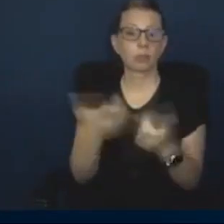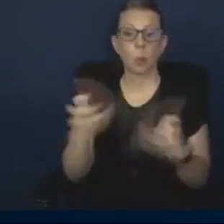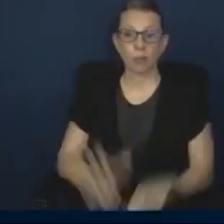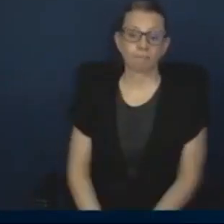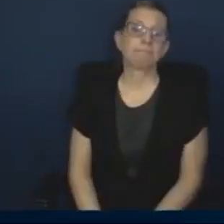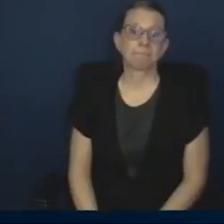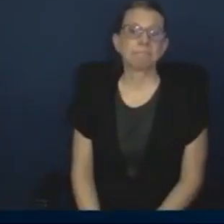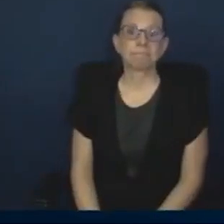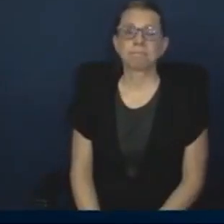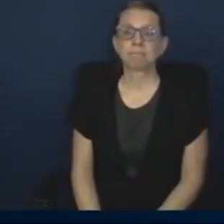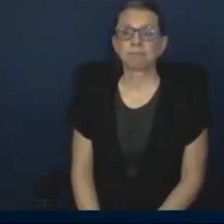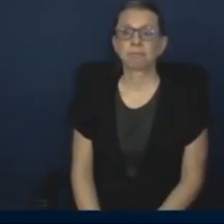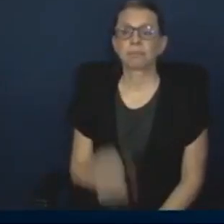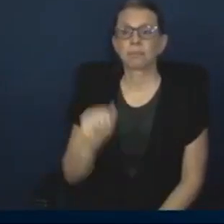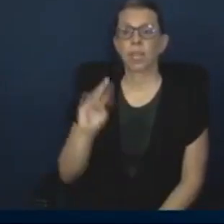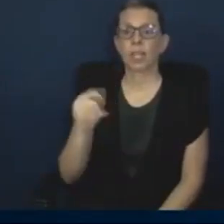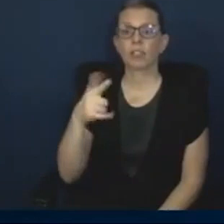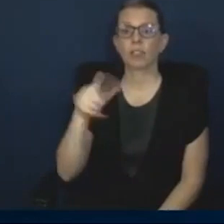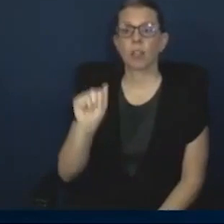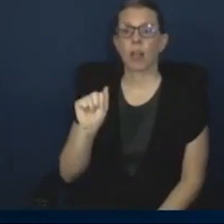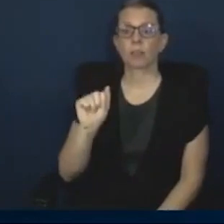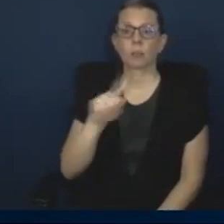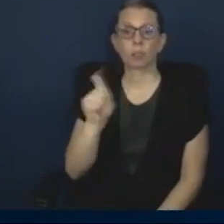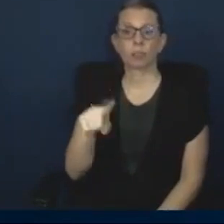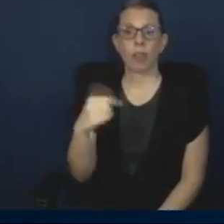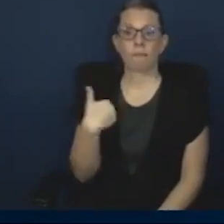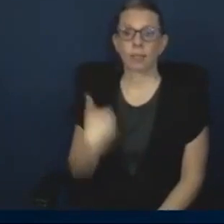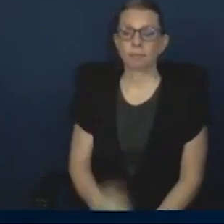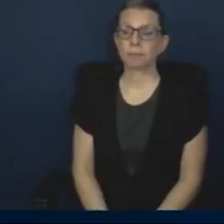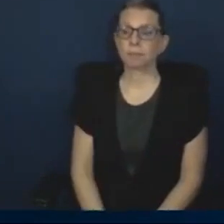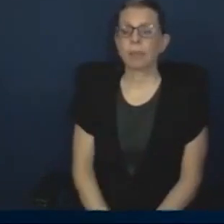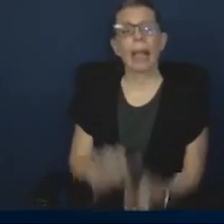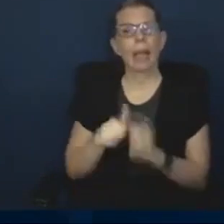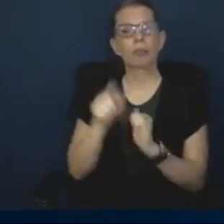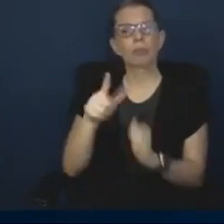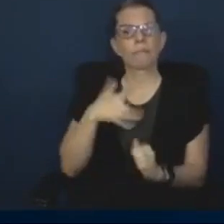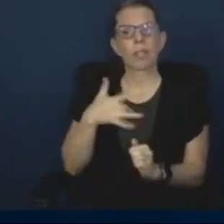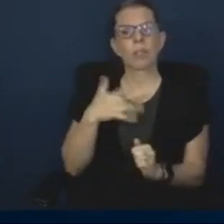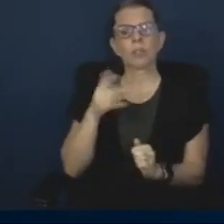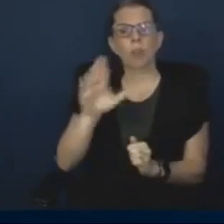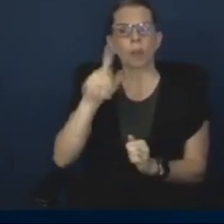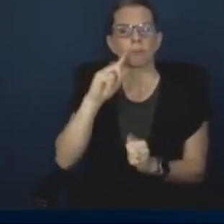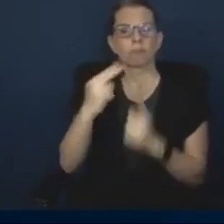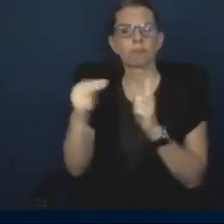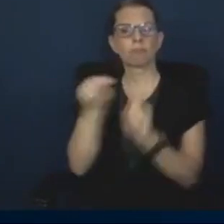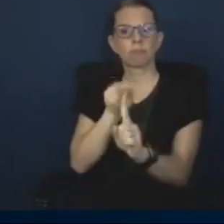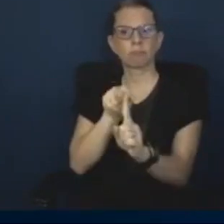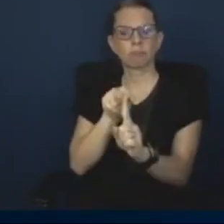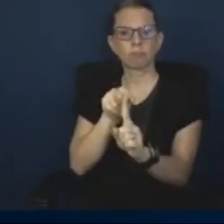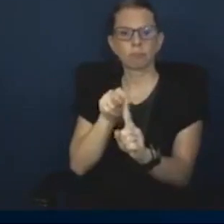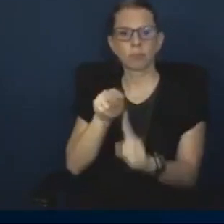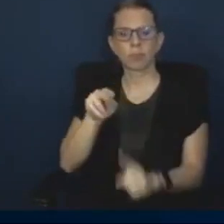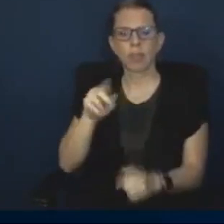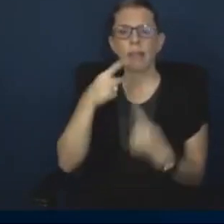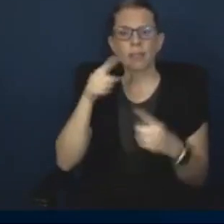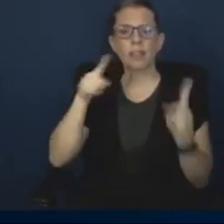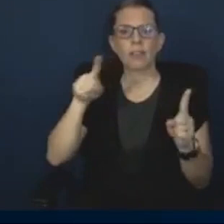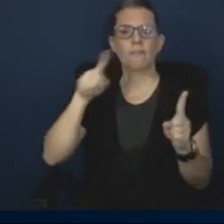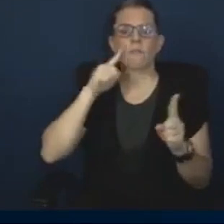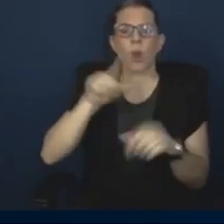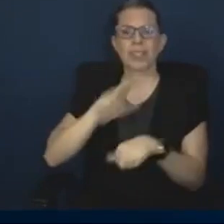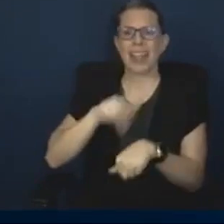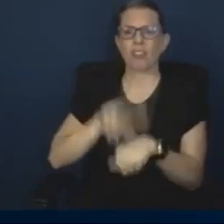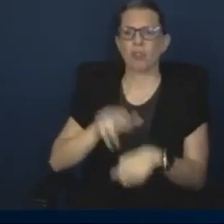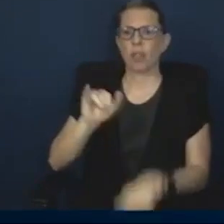Angela has a question, doctor, also. How do you feel, what is your view on the efficacy of natural immunity against the